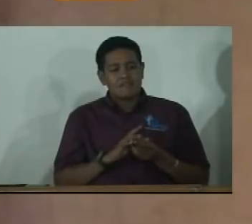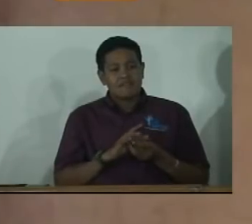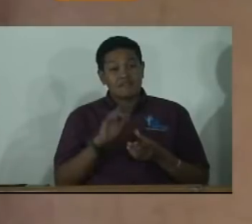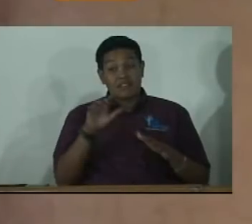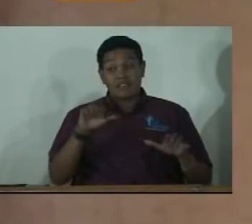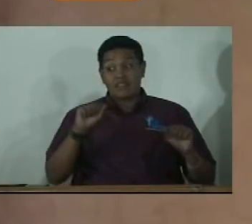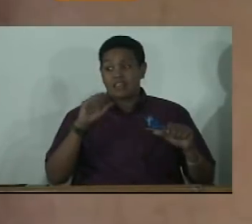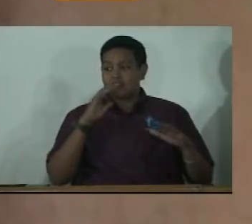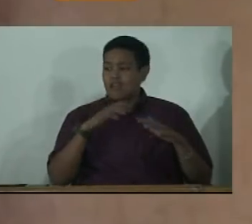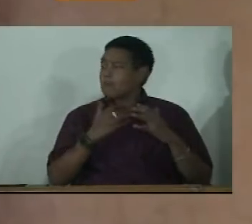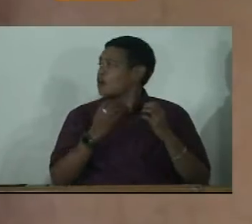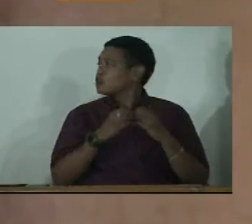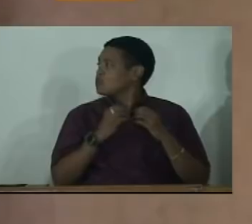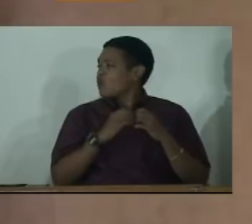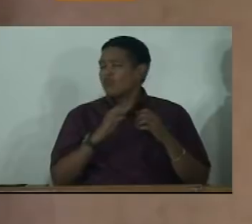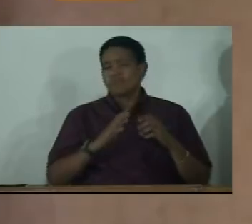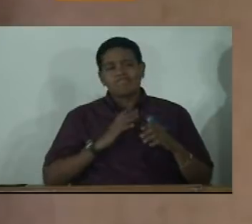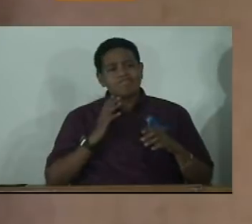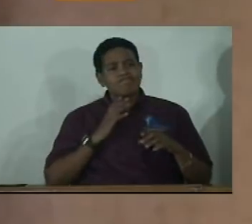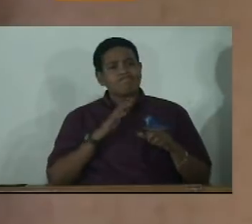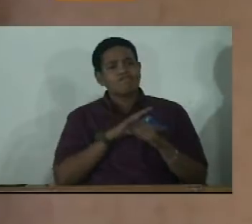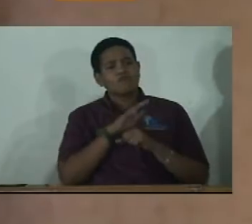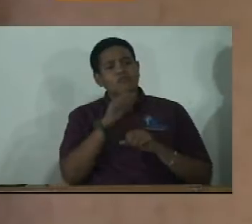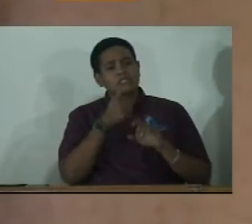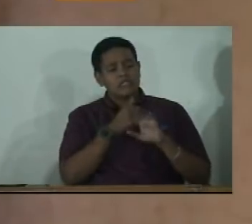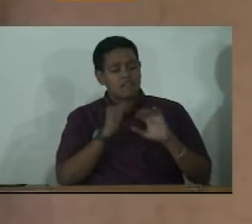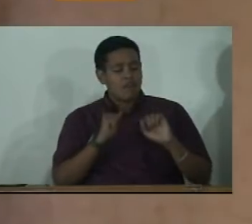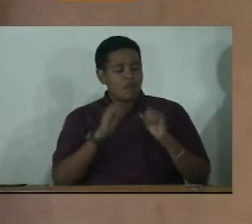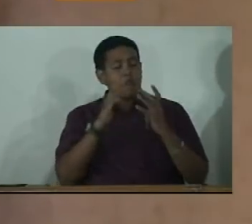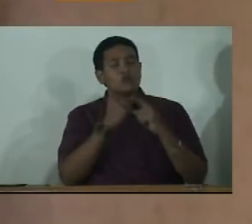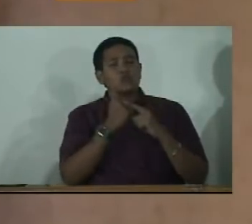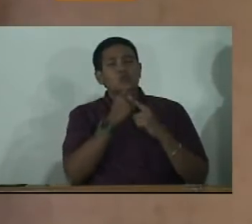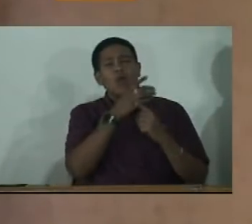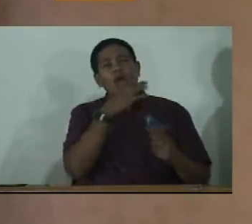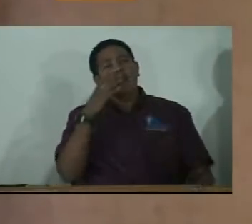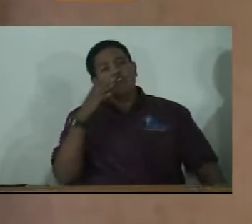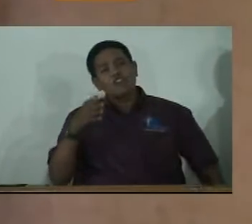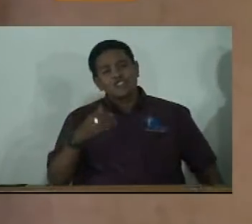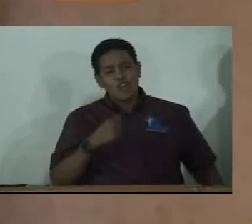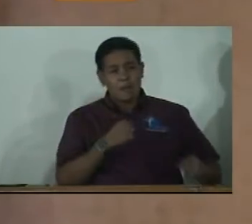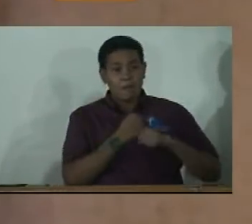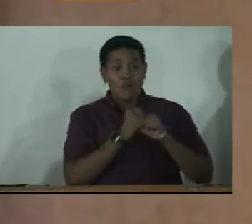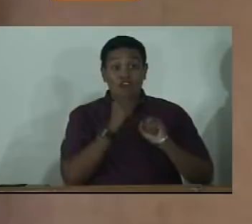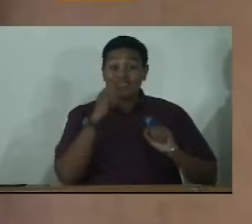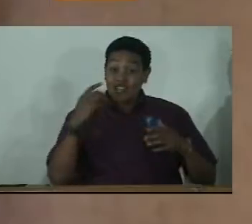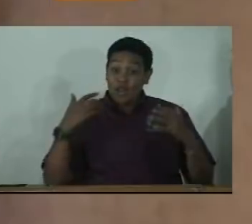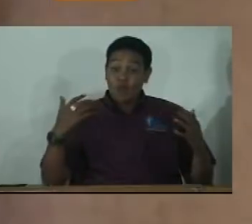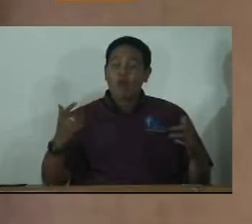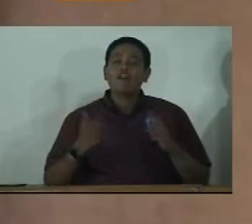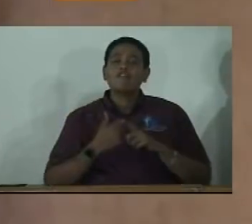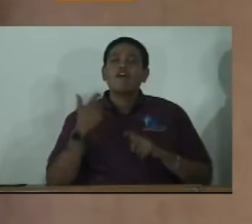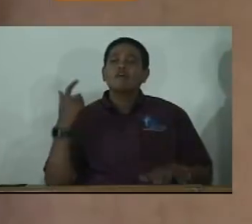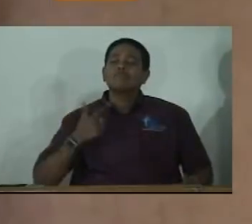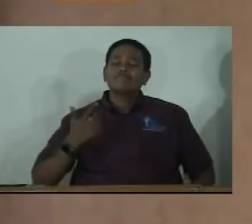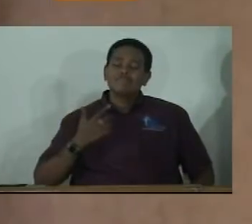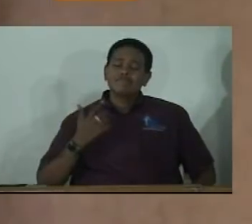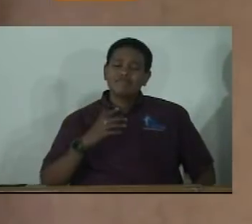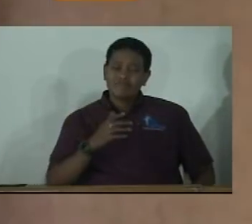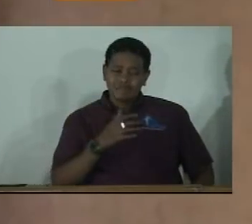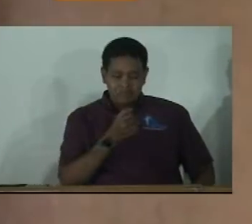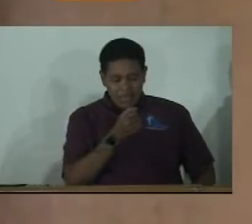sophisticated approach to agricultural production. They've moved on from